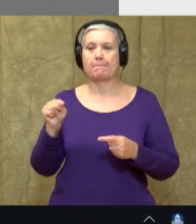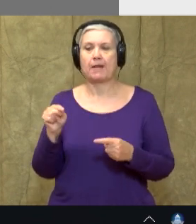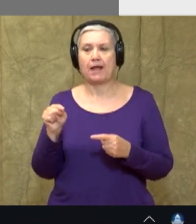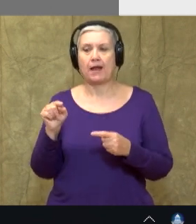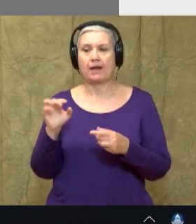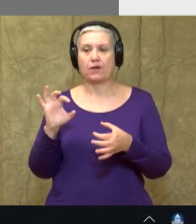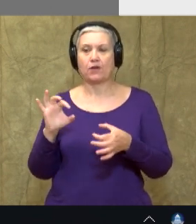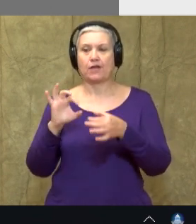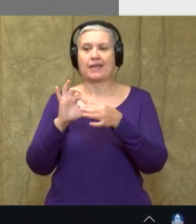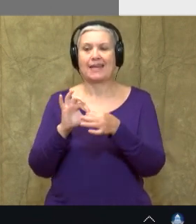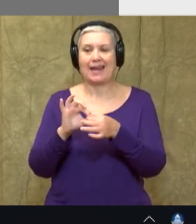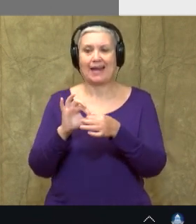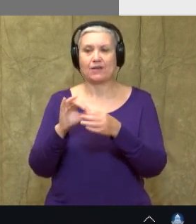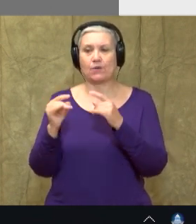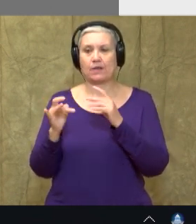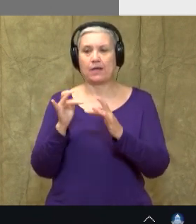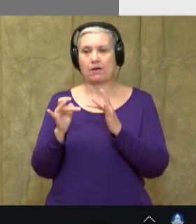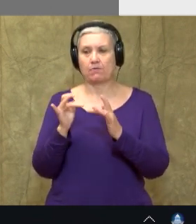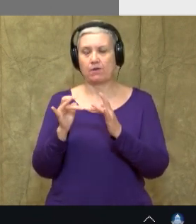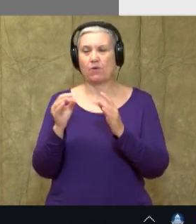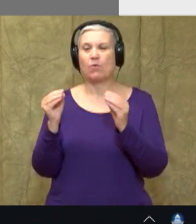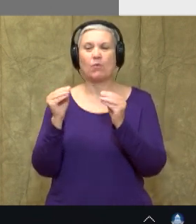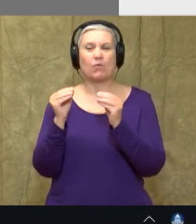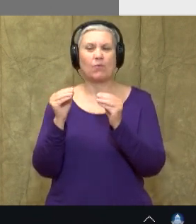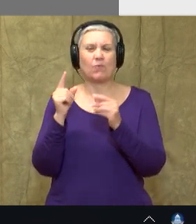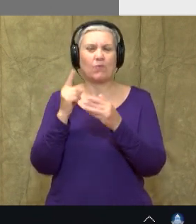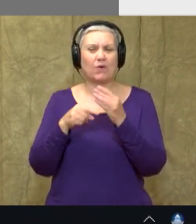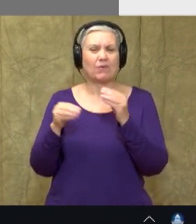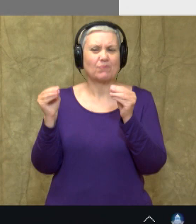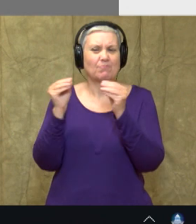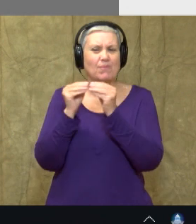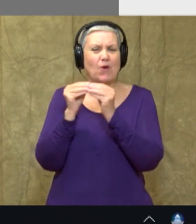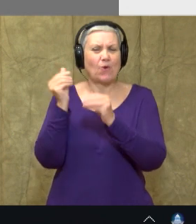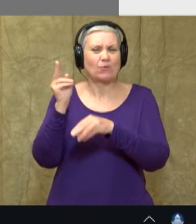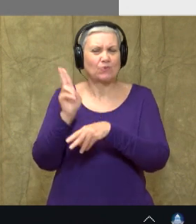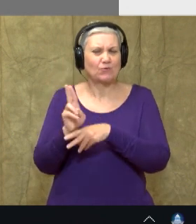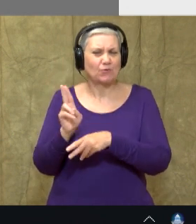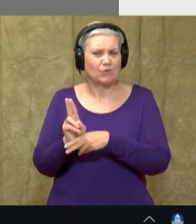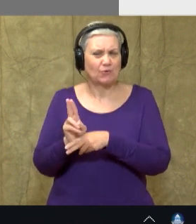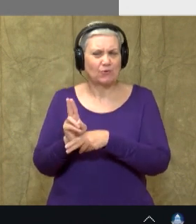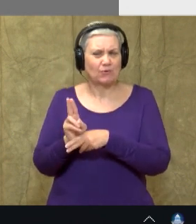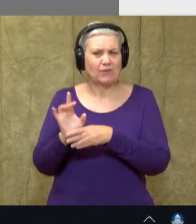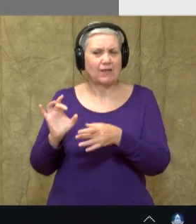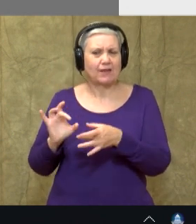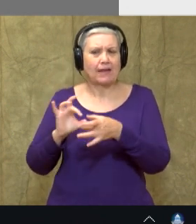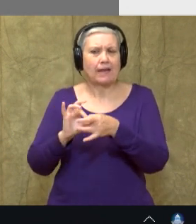internet. What is it that we use most often that could only connect to the internet at first, boys and girls?